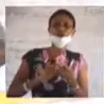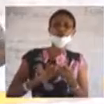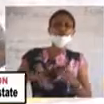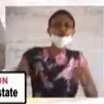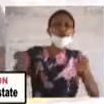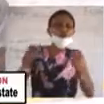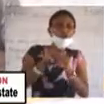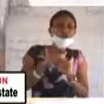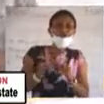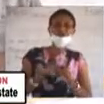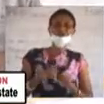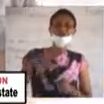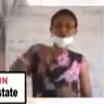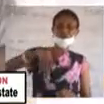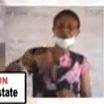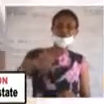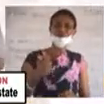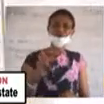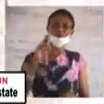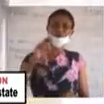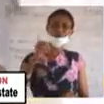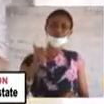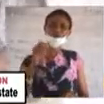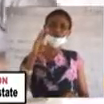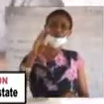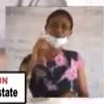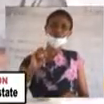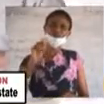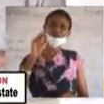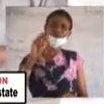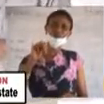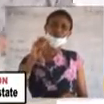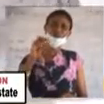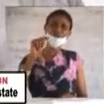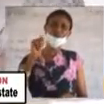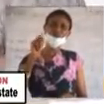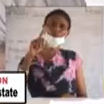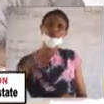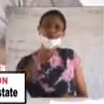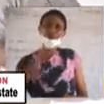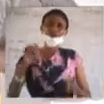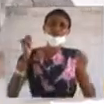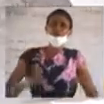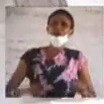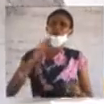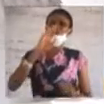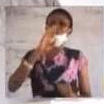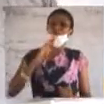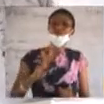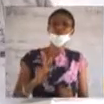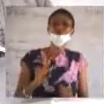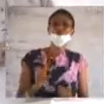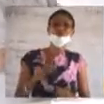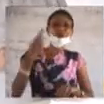of morphine, cocaine, and heroin. These are the